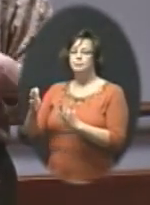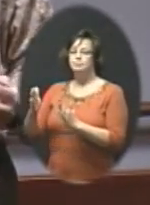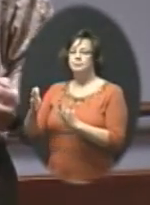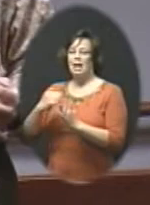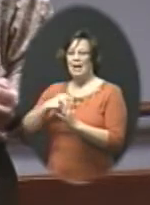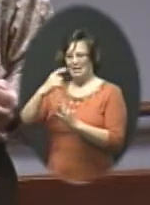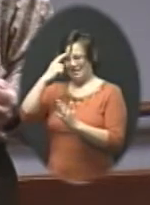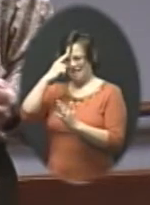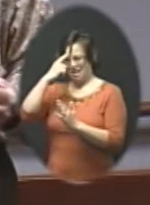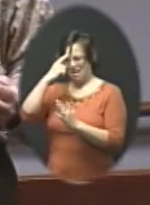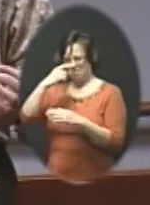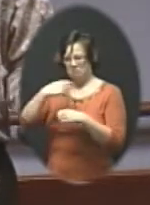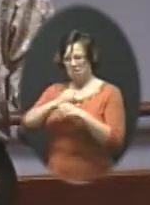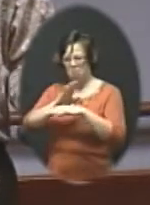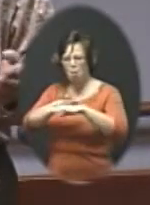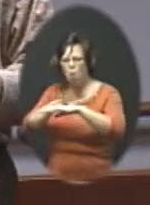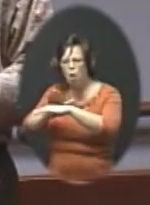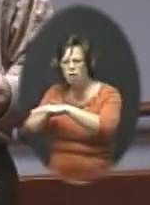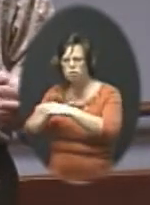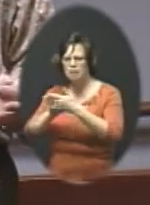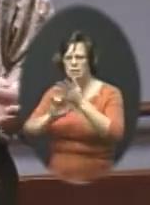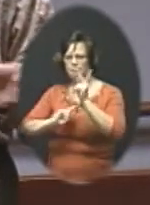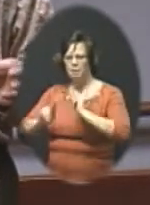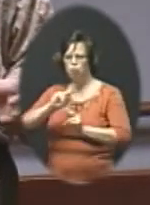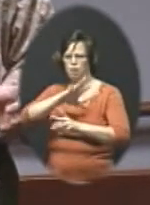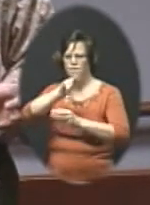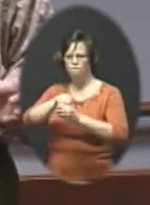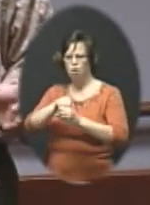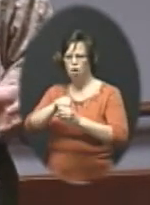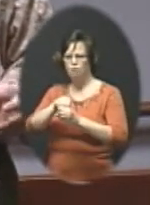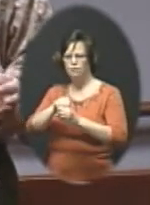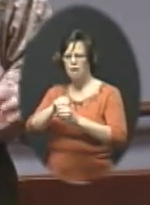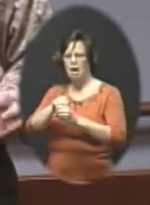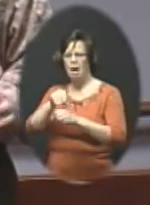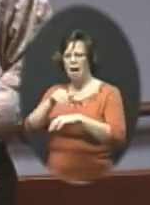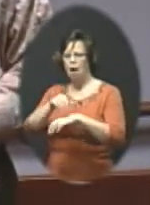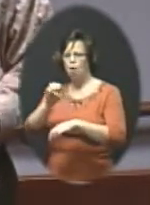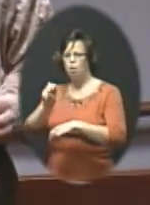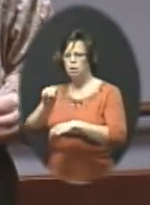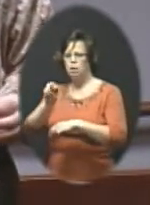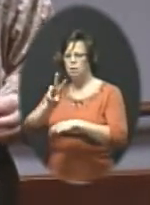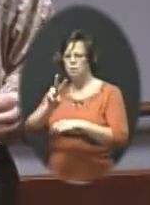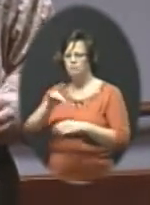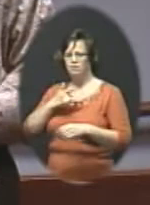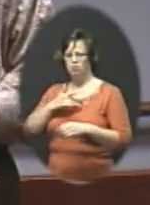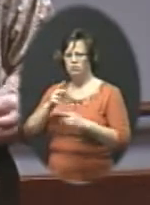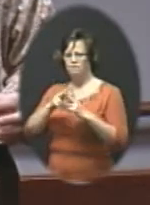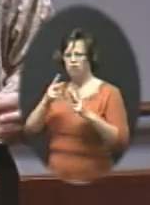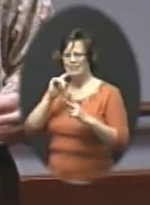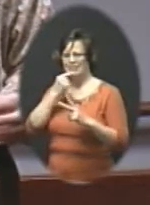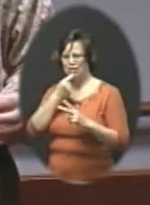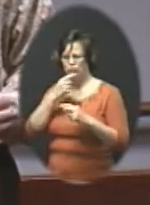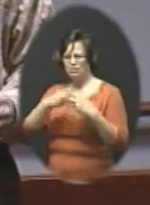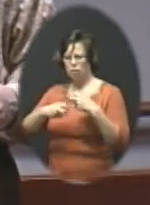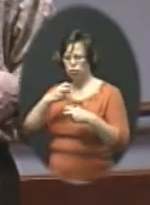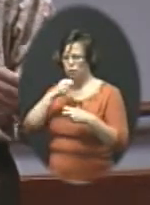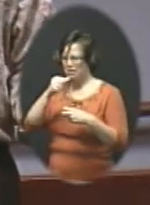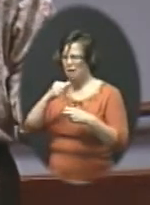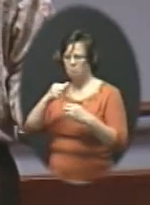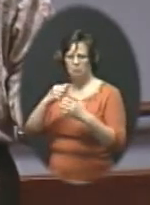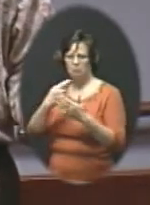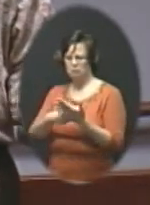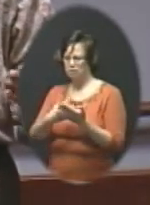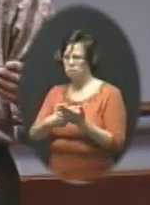I think raise awareness that the people that are involved all over there in O&W really feel like it's a very serious issue that's not getting addressed. So